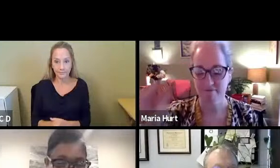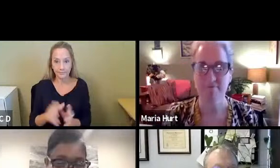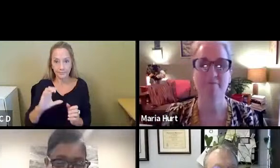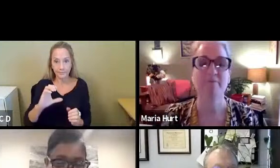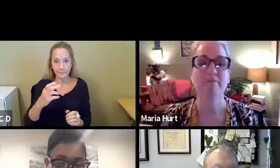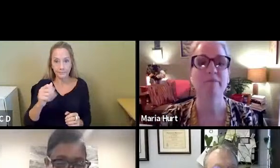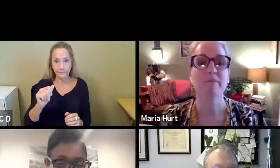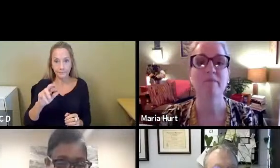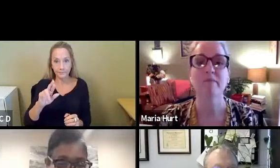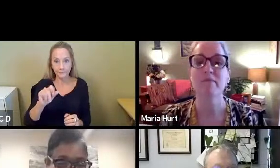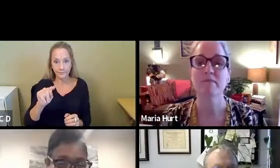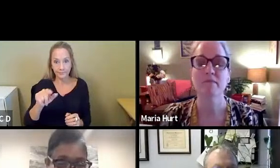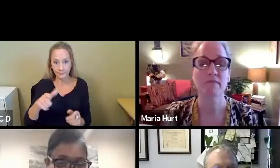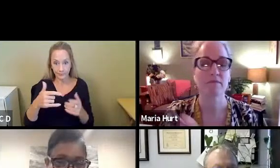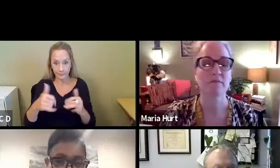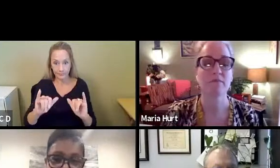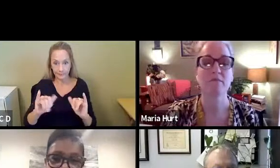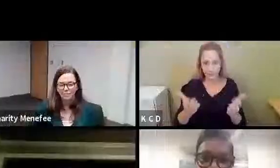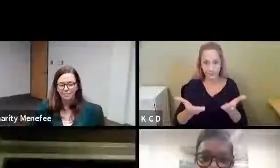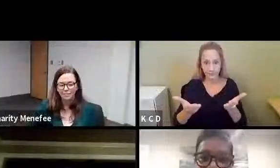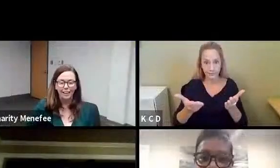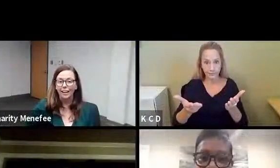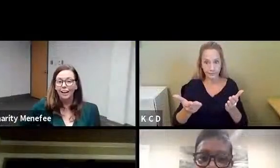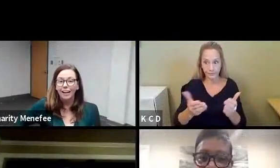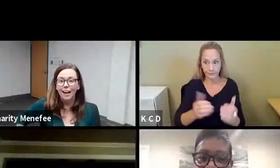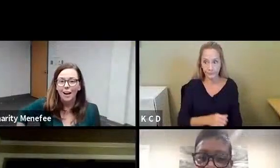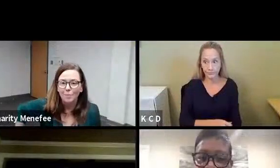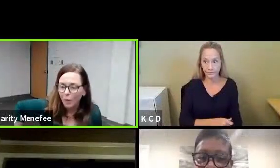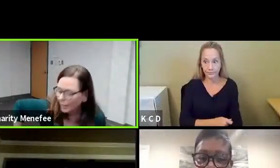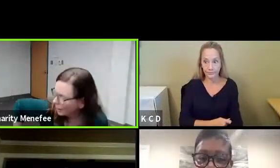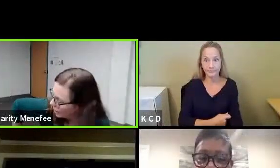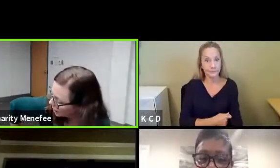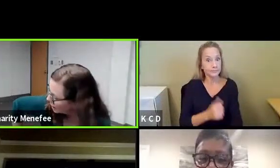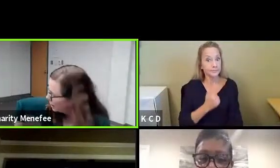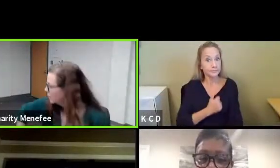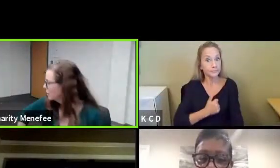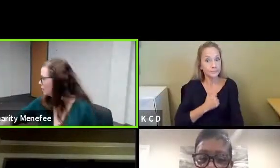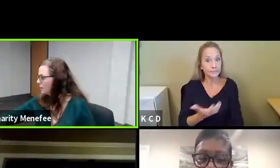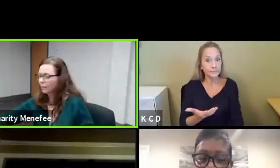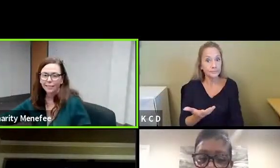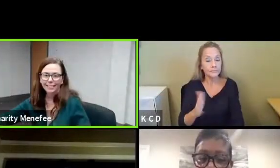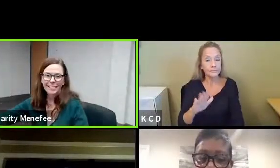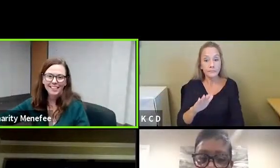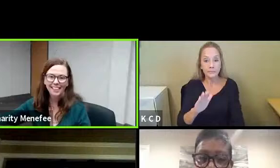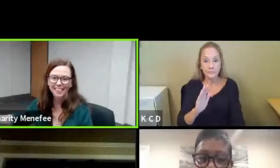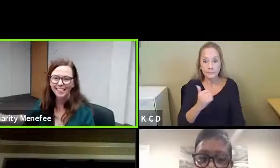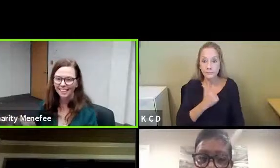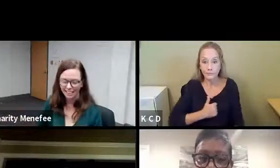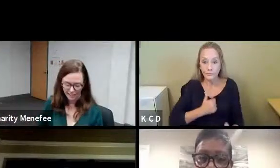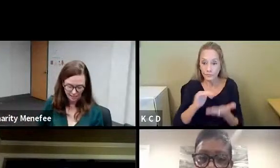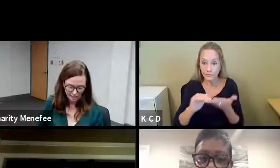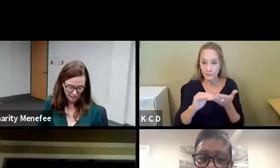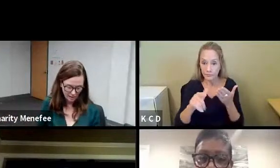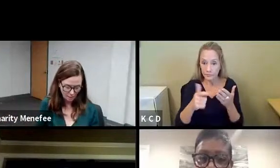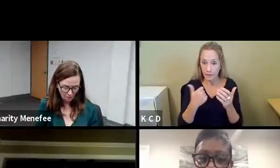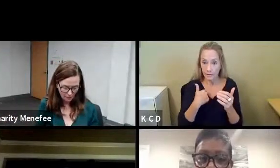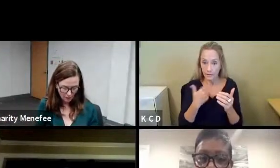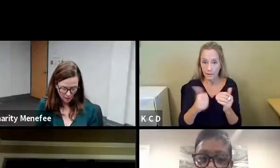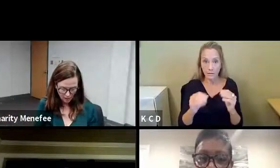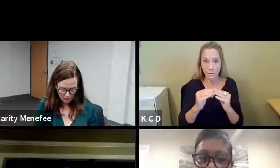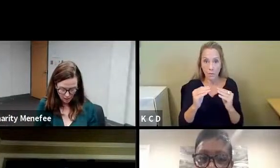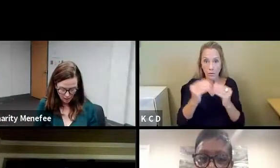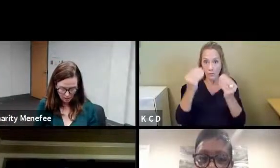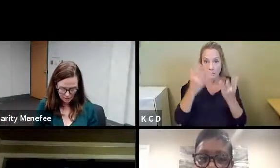Charity, are you online? Is there any other I'm sorry. information? I'm sorry. Is there any other information from